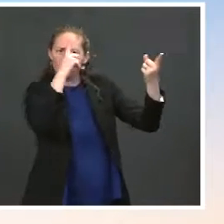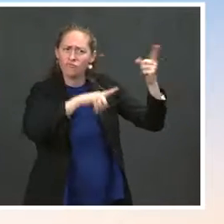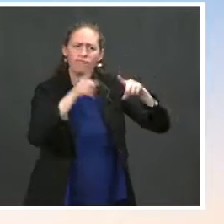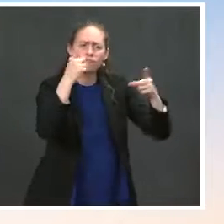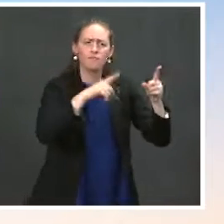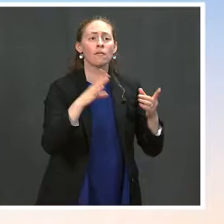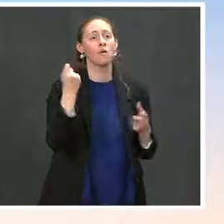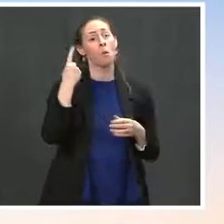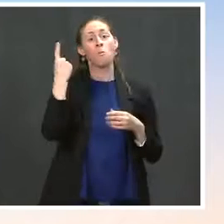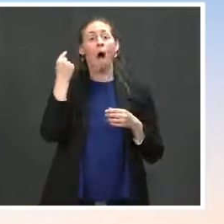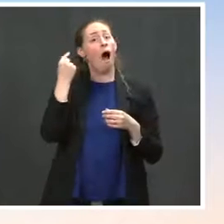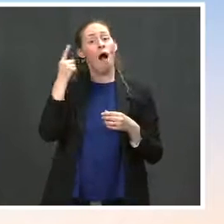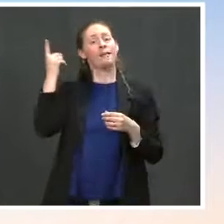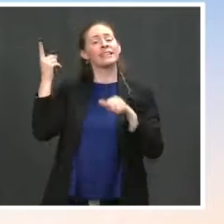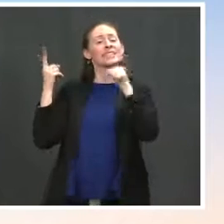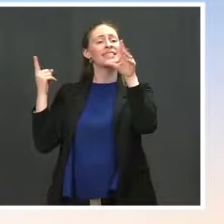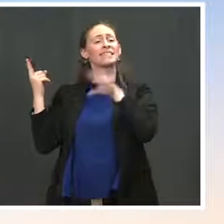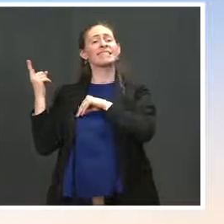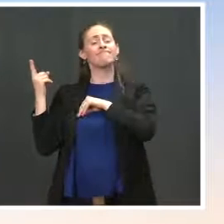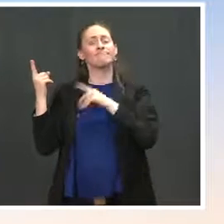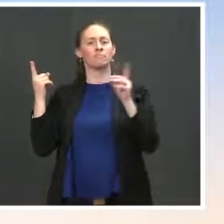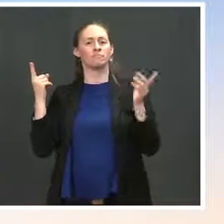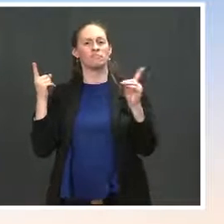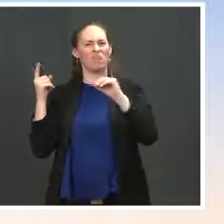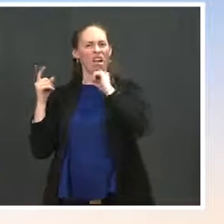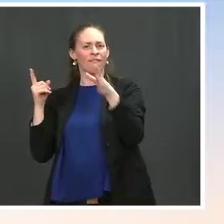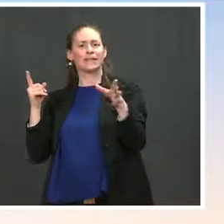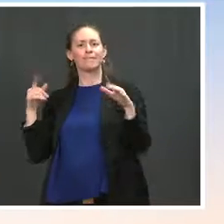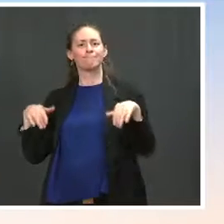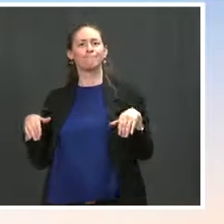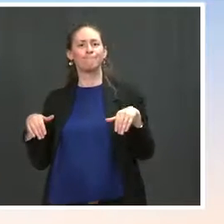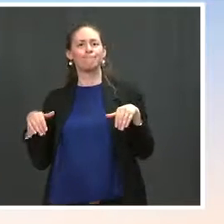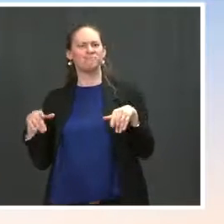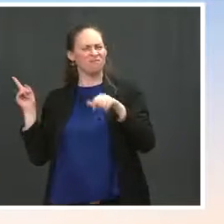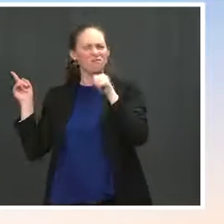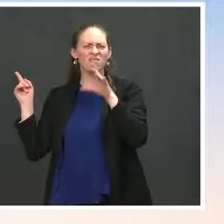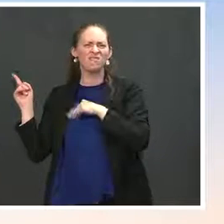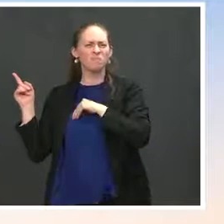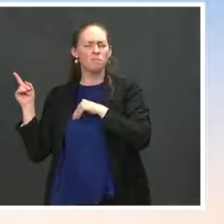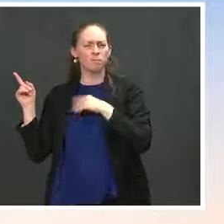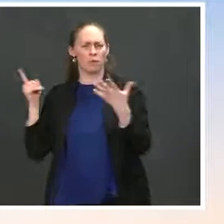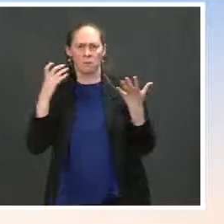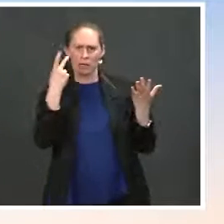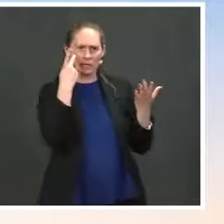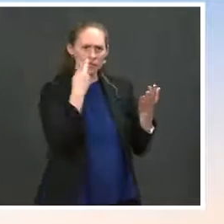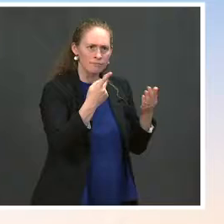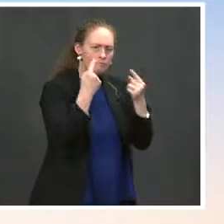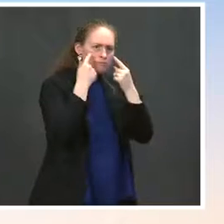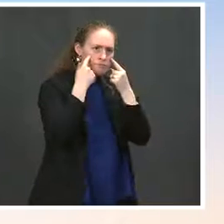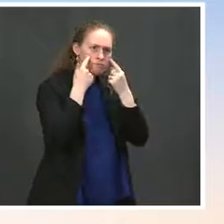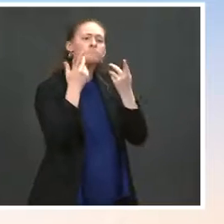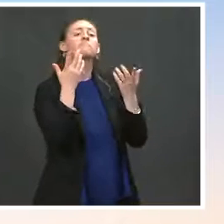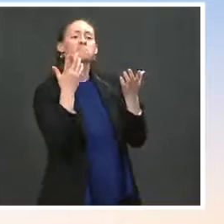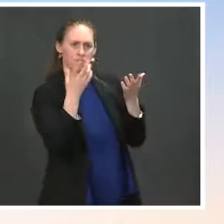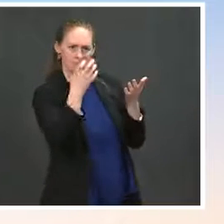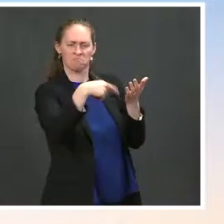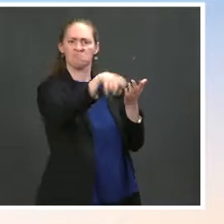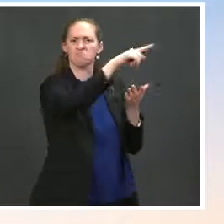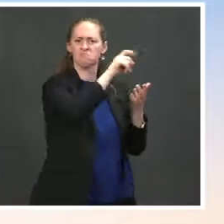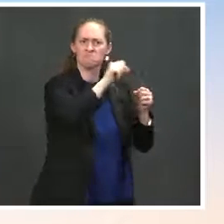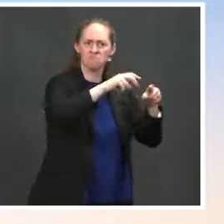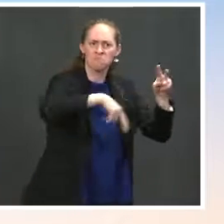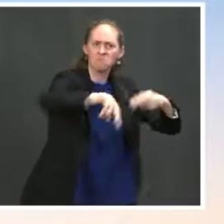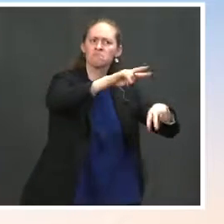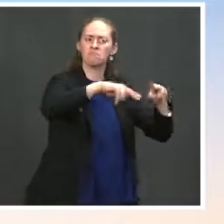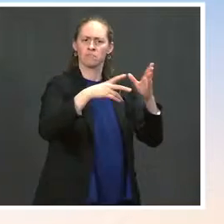would be inaction. We've seen some top-line proposal or top-line details, as you all have reported on. We're looking forward to reviewing